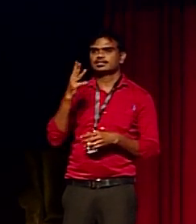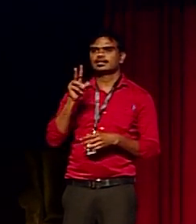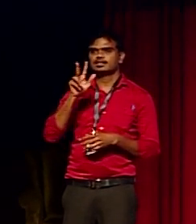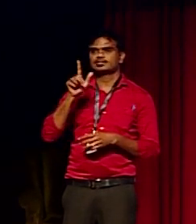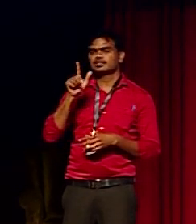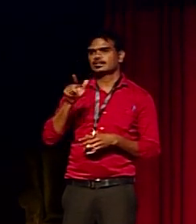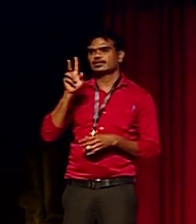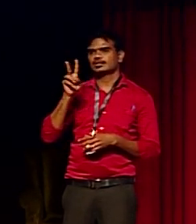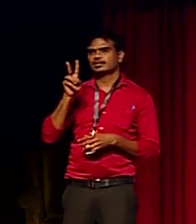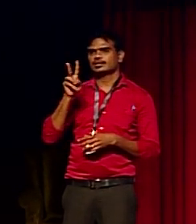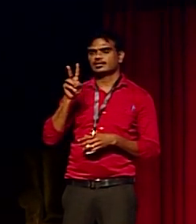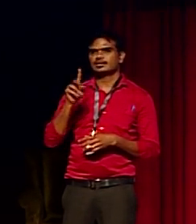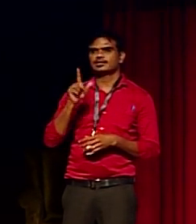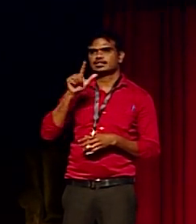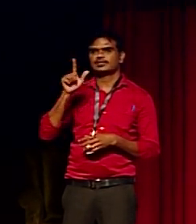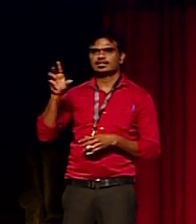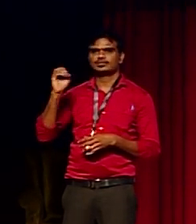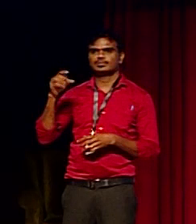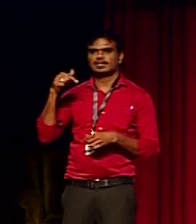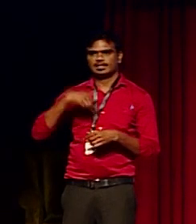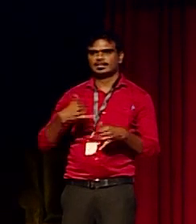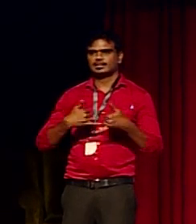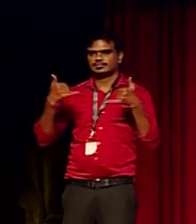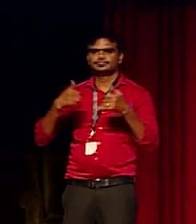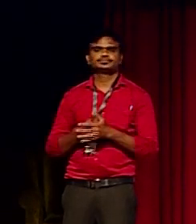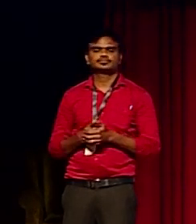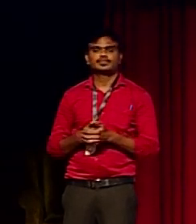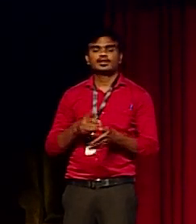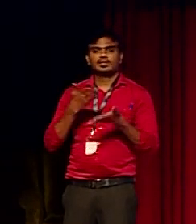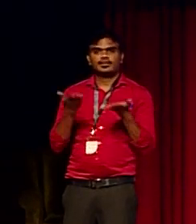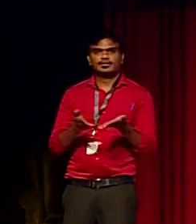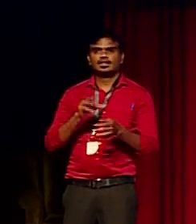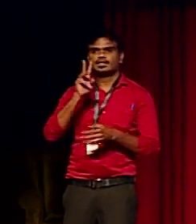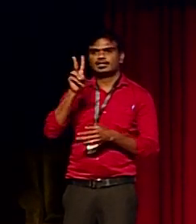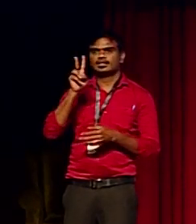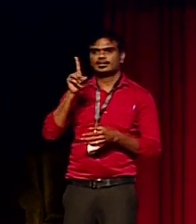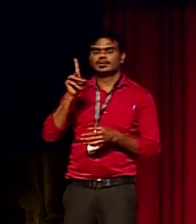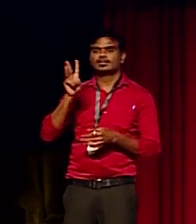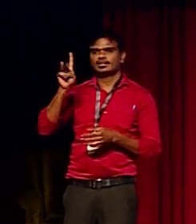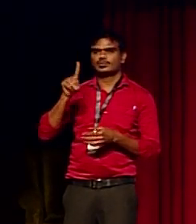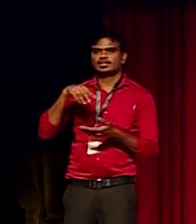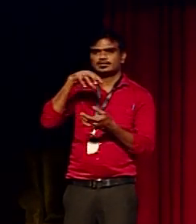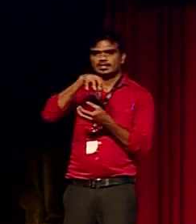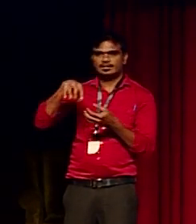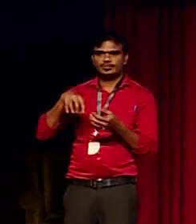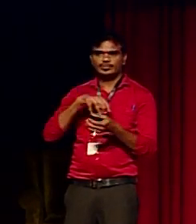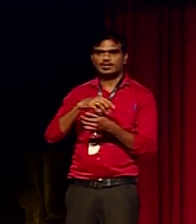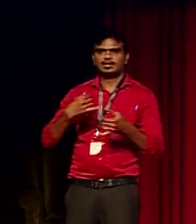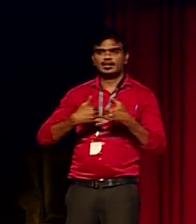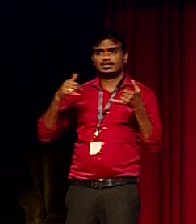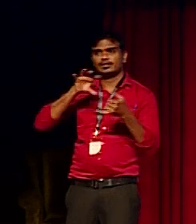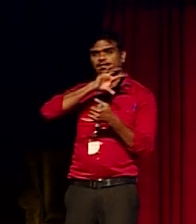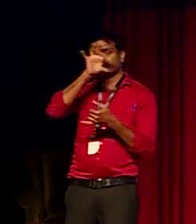707,000, which is 707,000 limbs in India. We have 31 centers across the